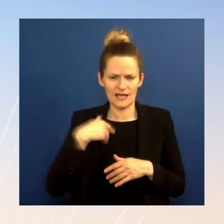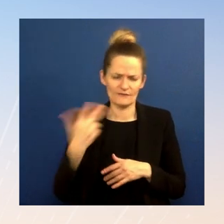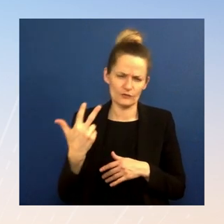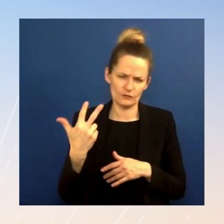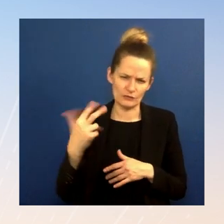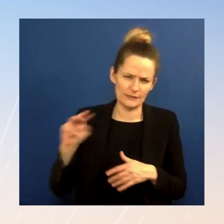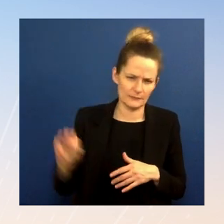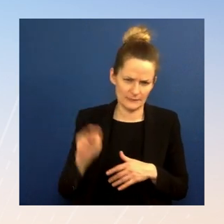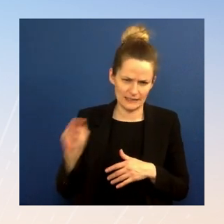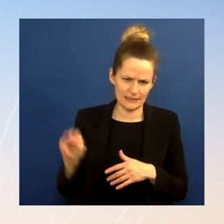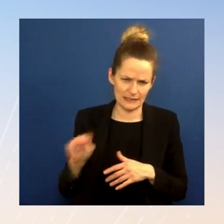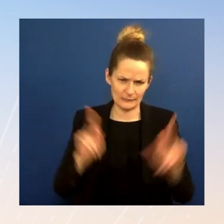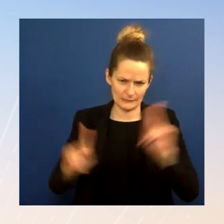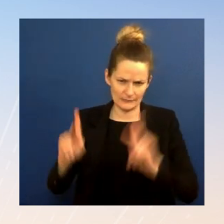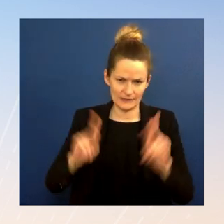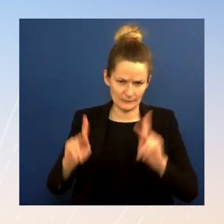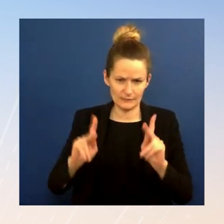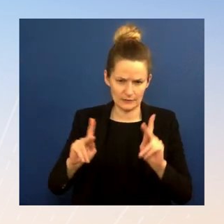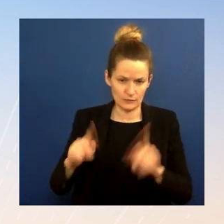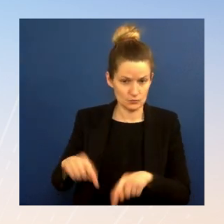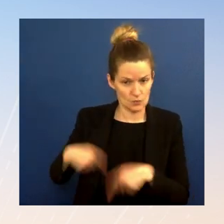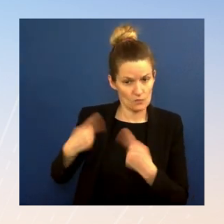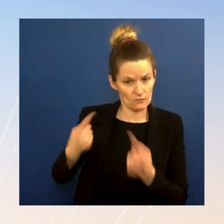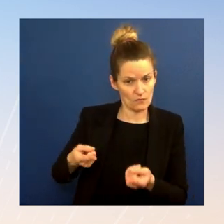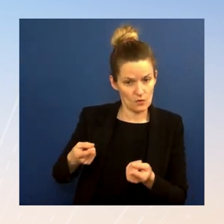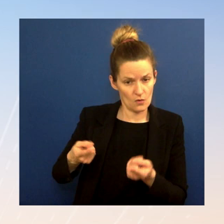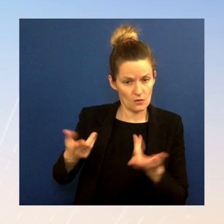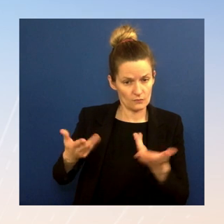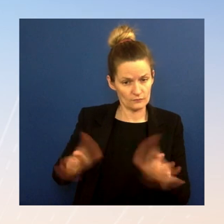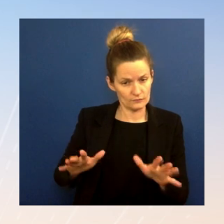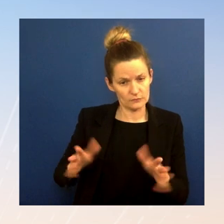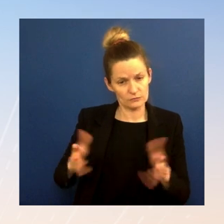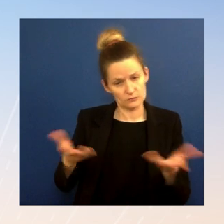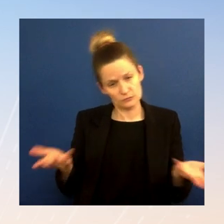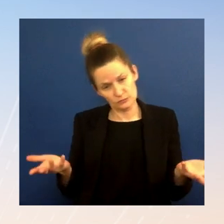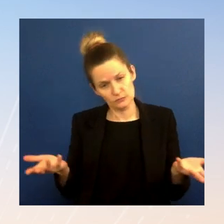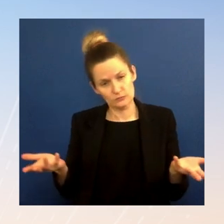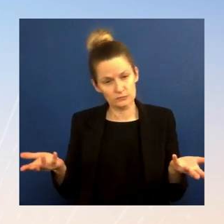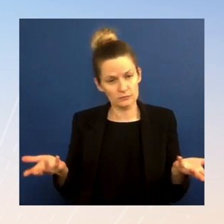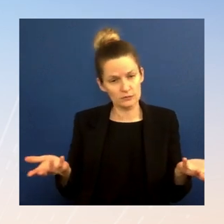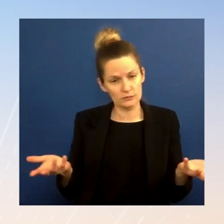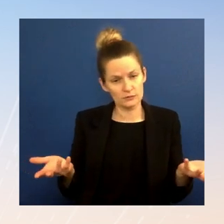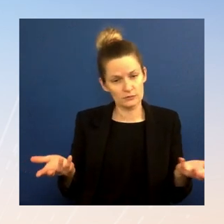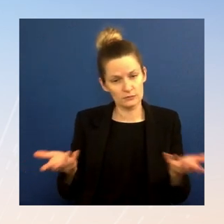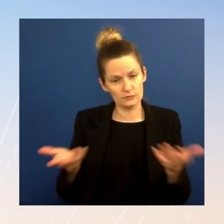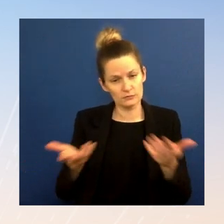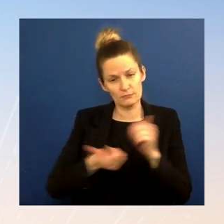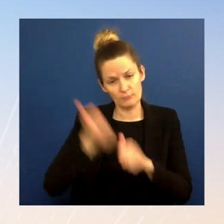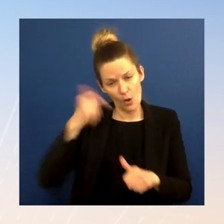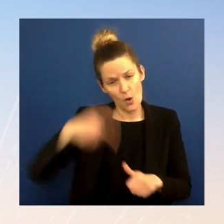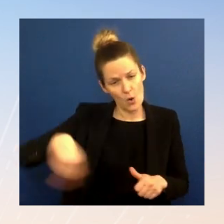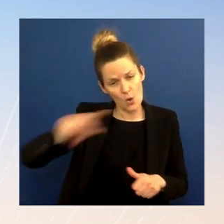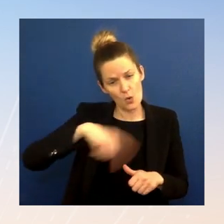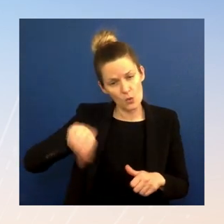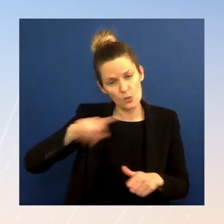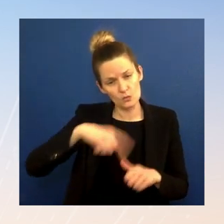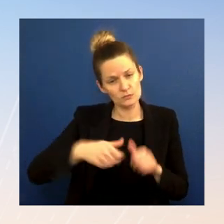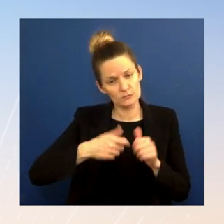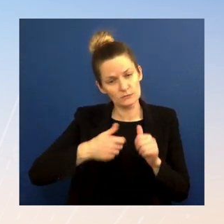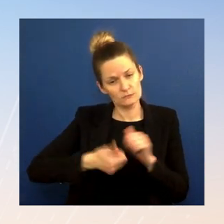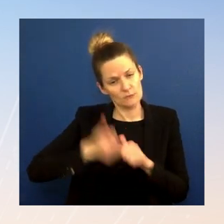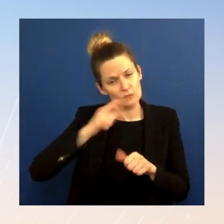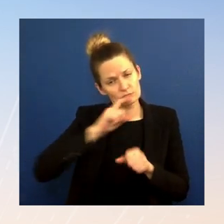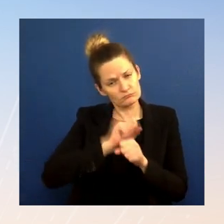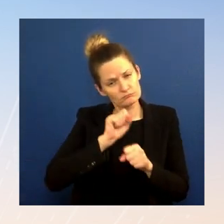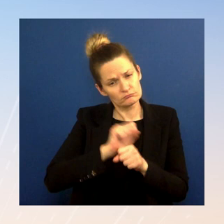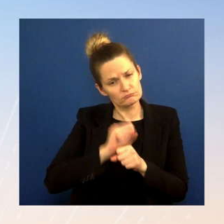weeks, they have been, the vast, vast majority of them have moved into countries, neighboring